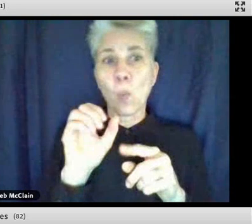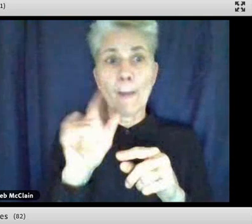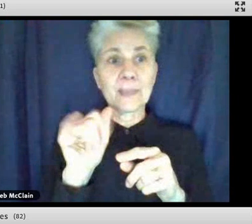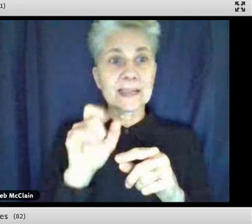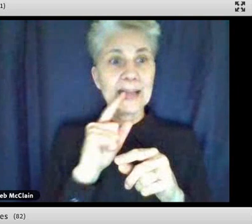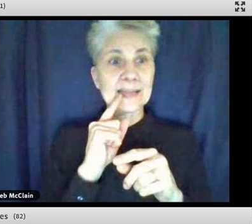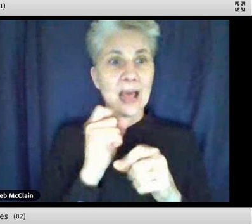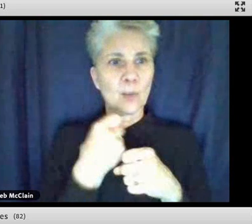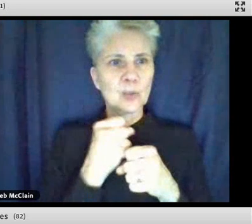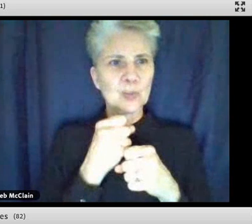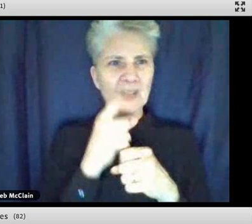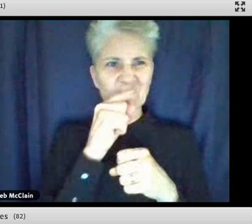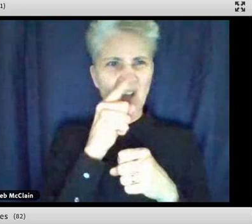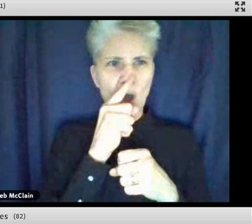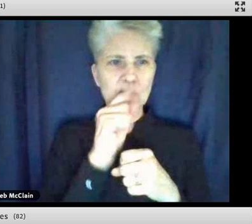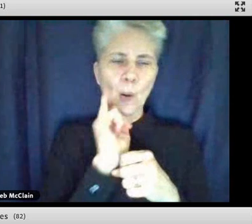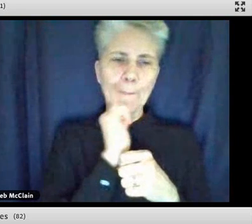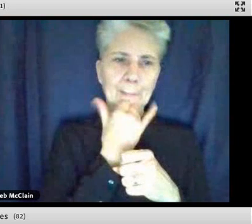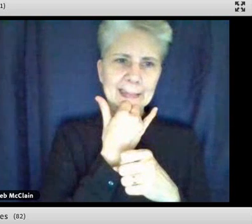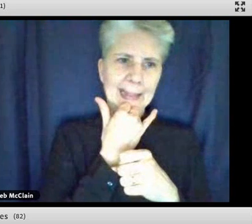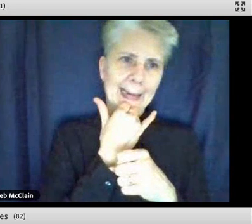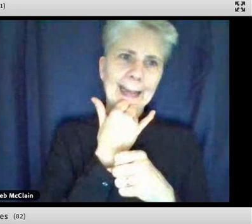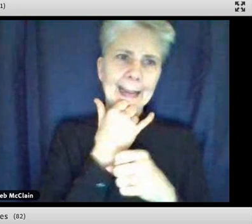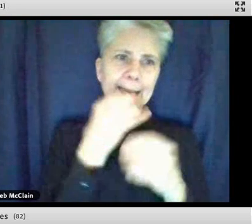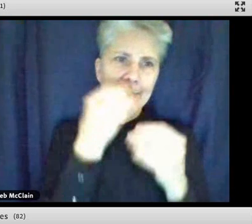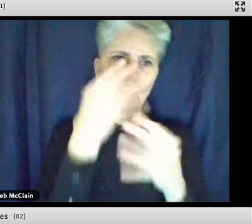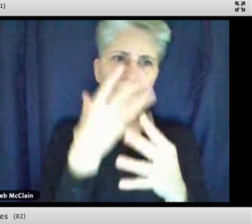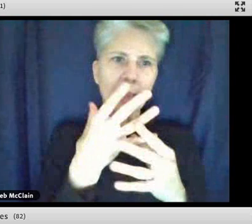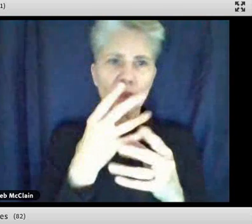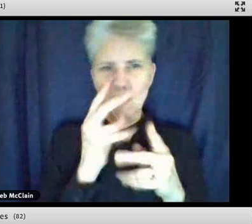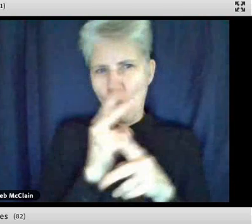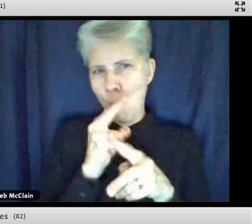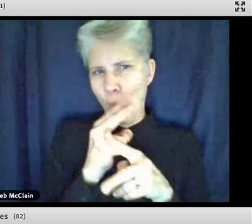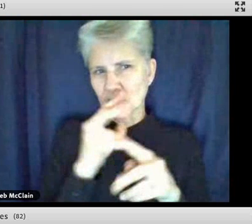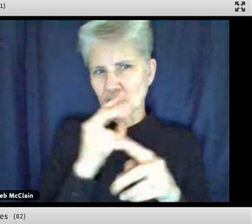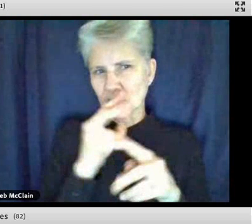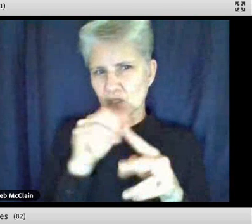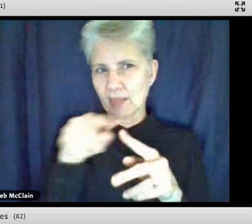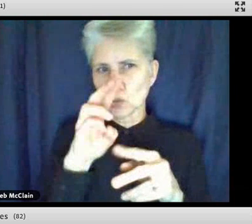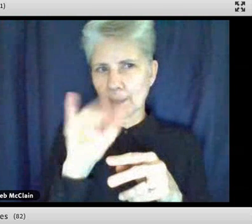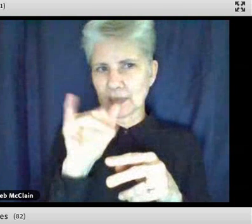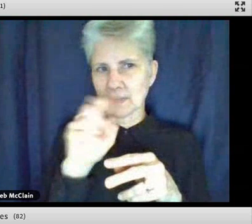producing false or misleading information and are keeping track of those websites.